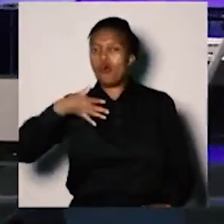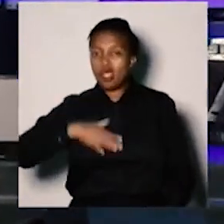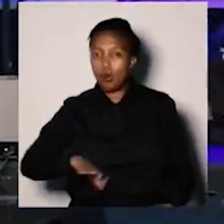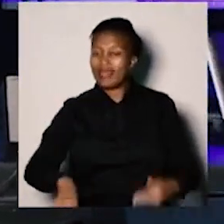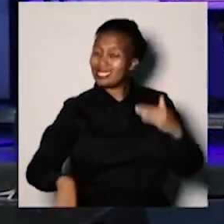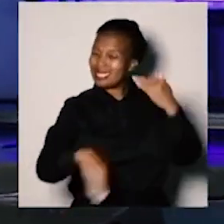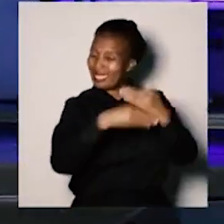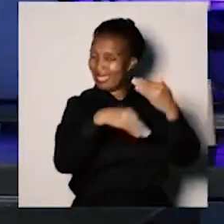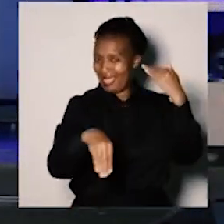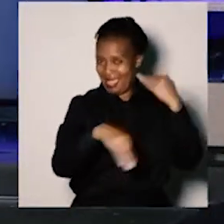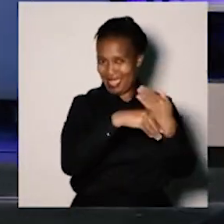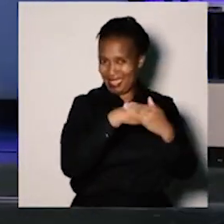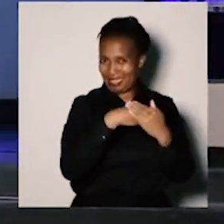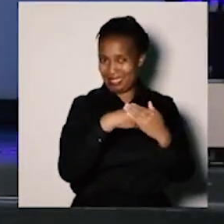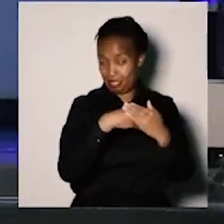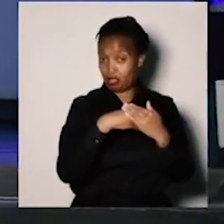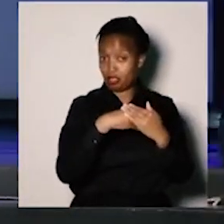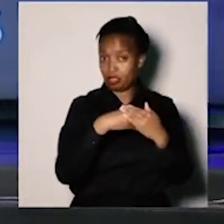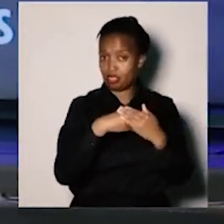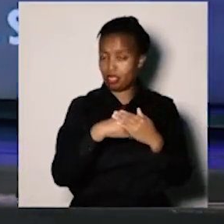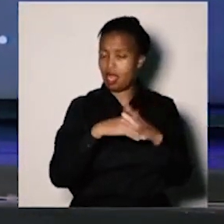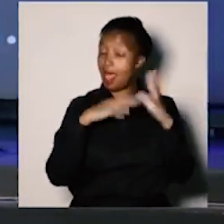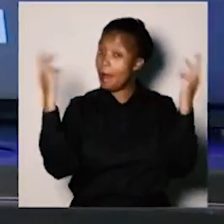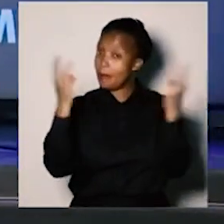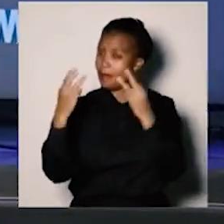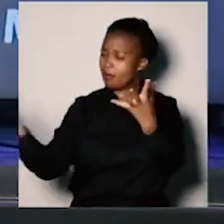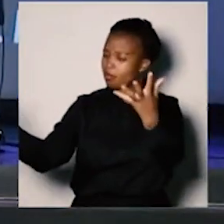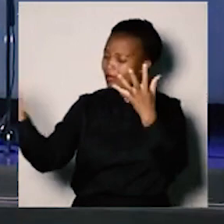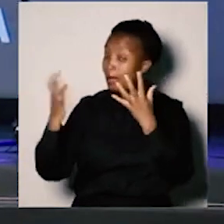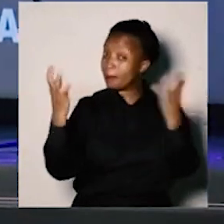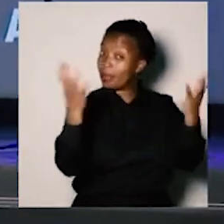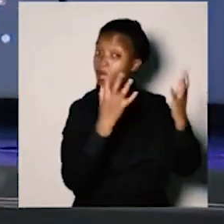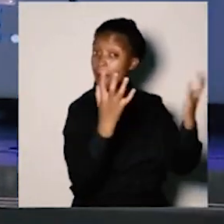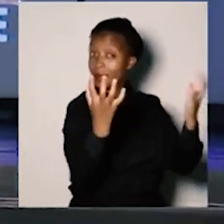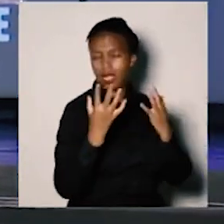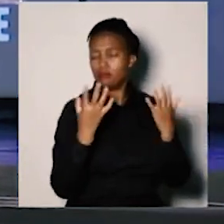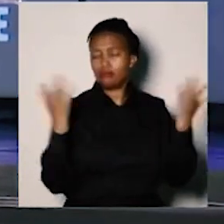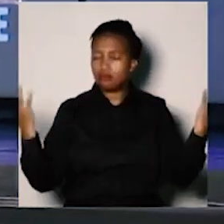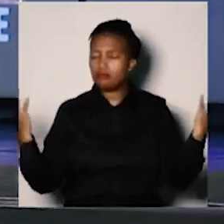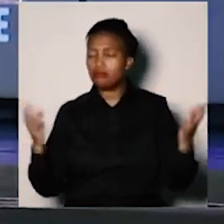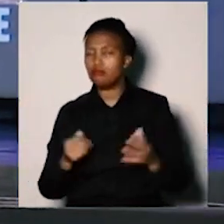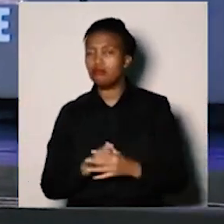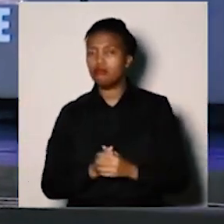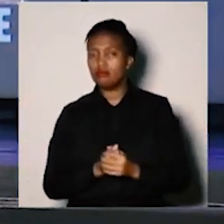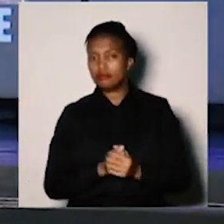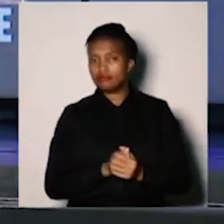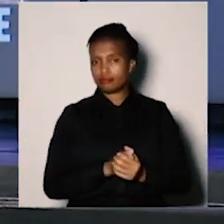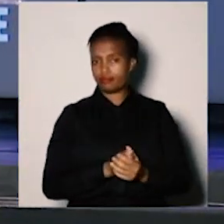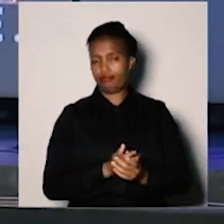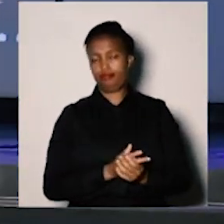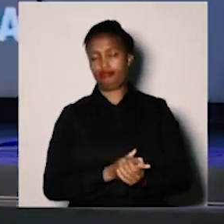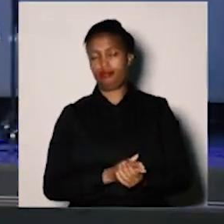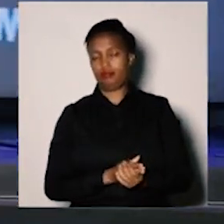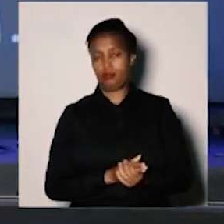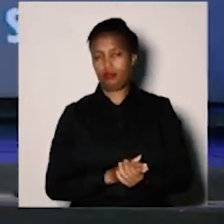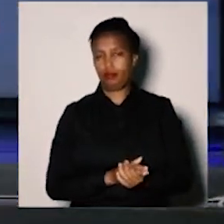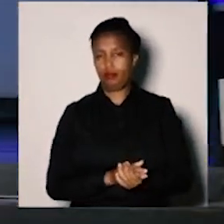attendance. You see now, Lavana Yanong, you are, I don't know what kind of soldiers you are. You're not even saying amen.